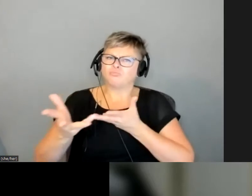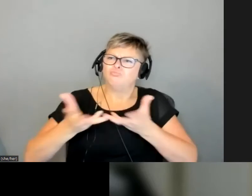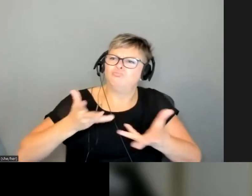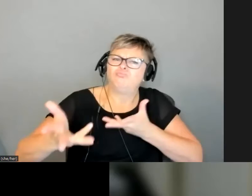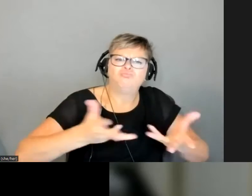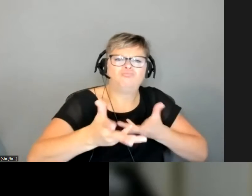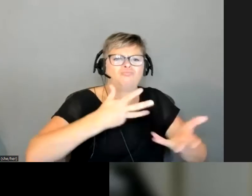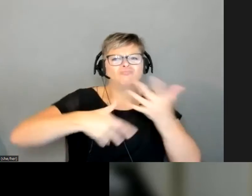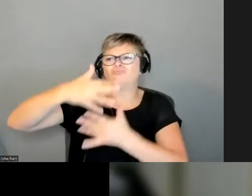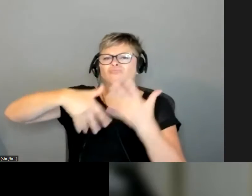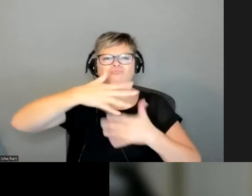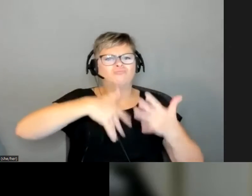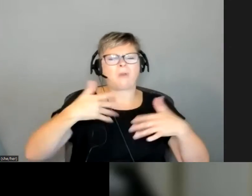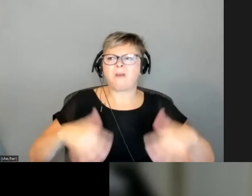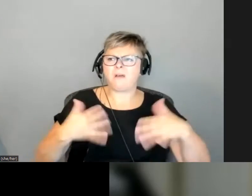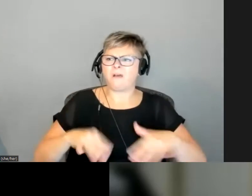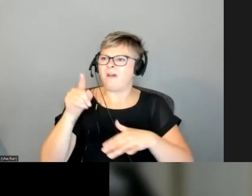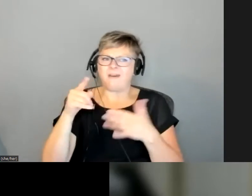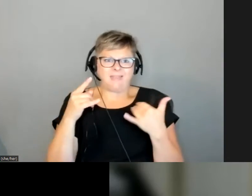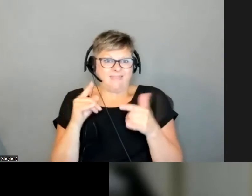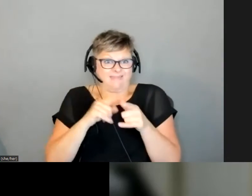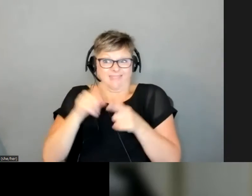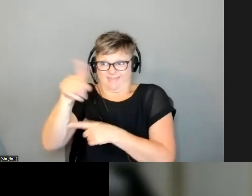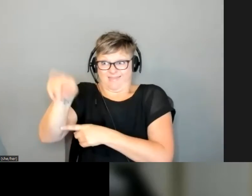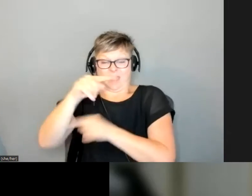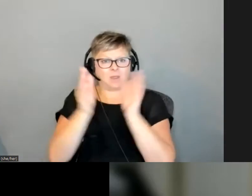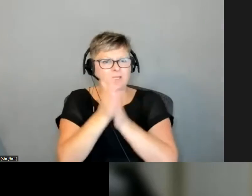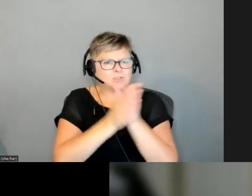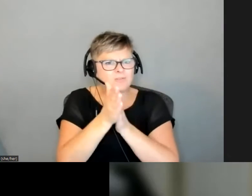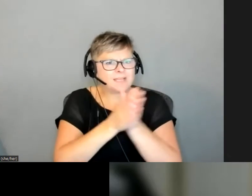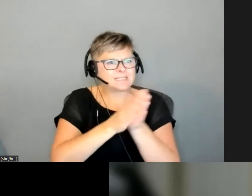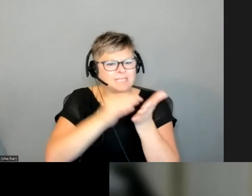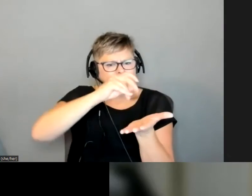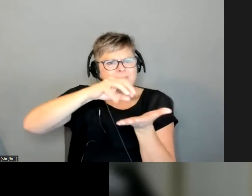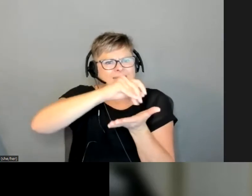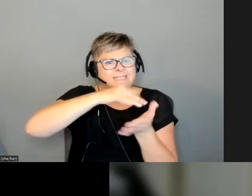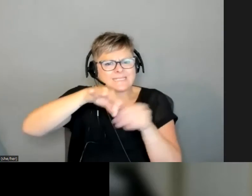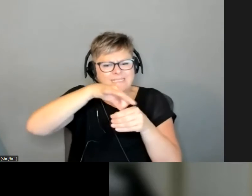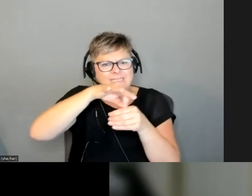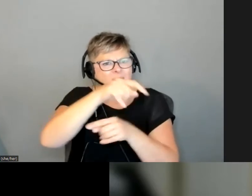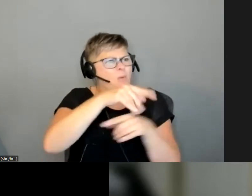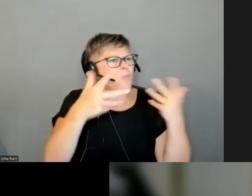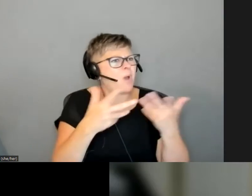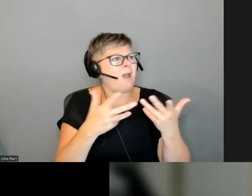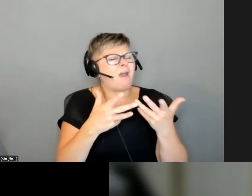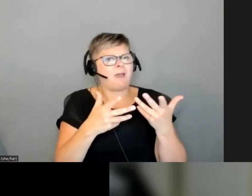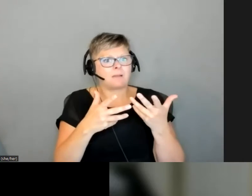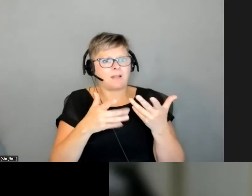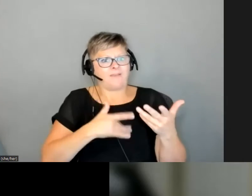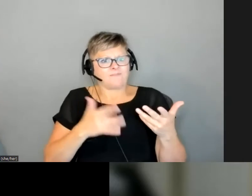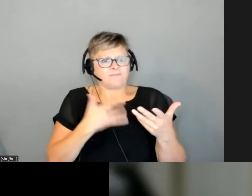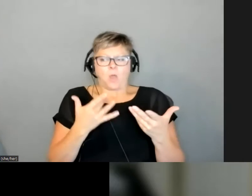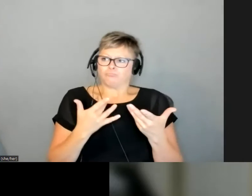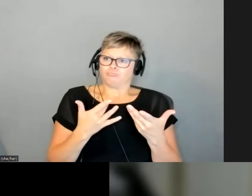And they were interested in knowing what we were doing with the medicine tea that was there. And they were having conversations with each of